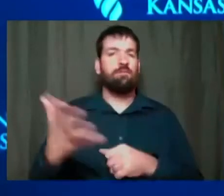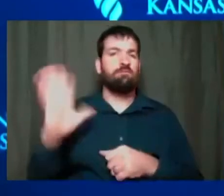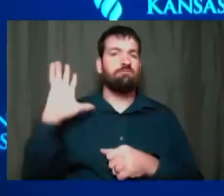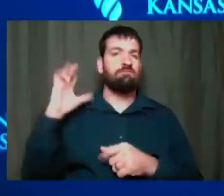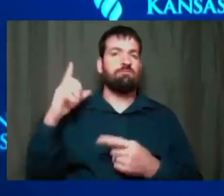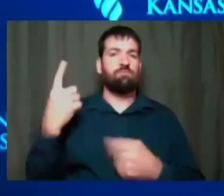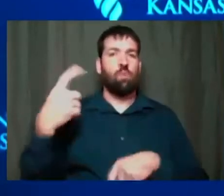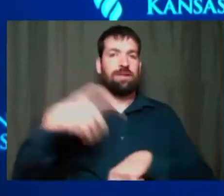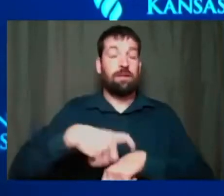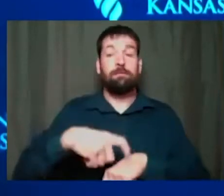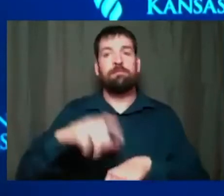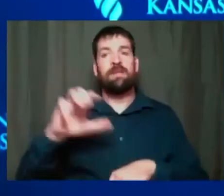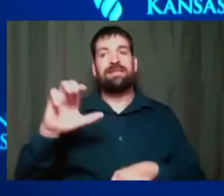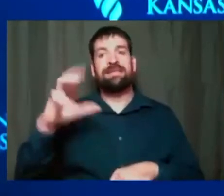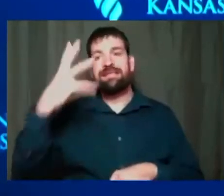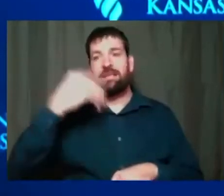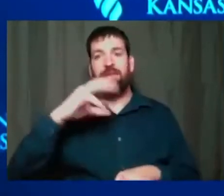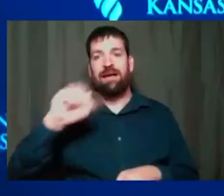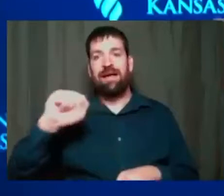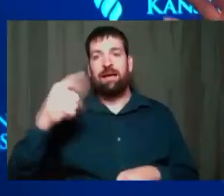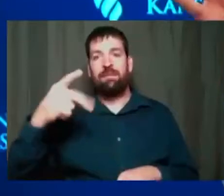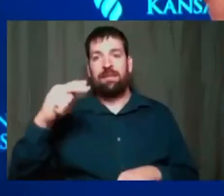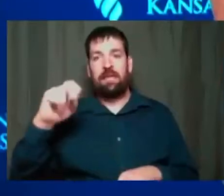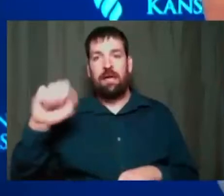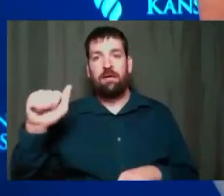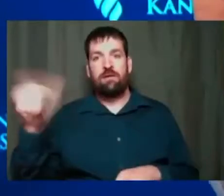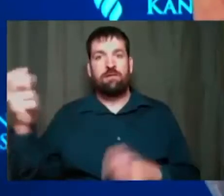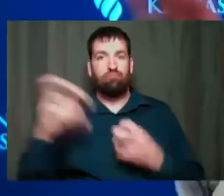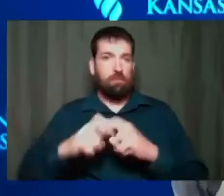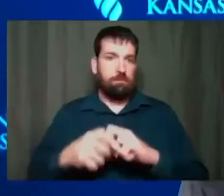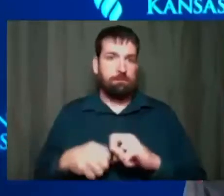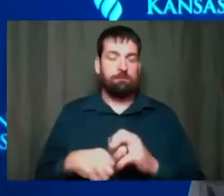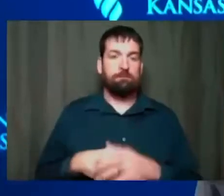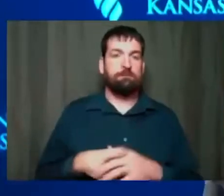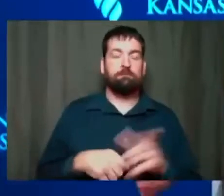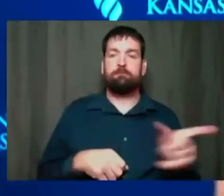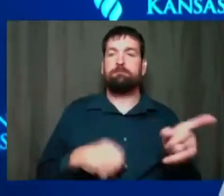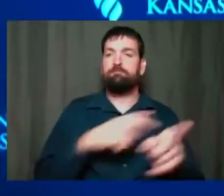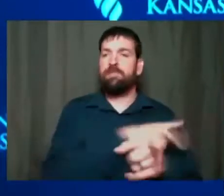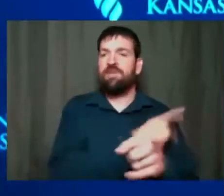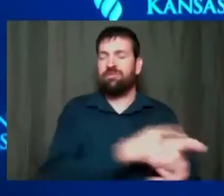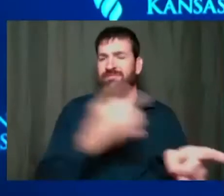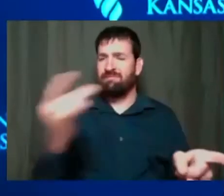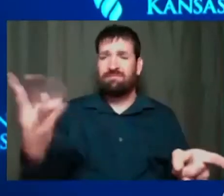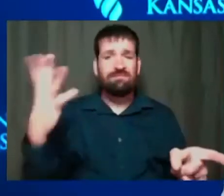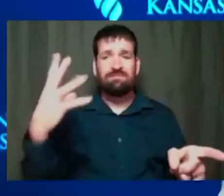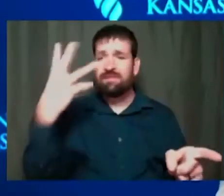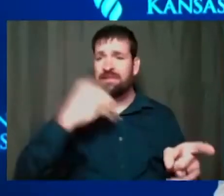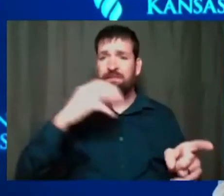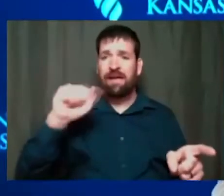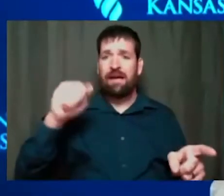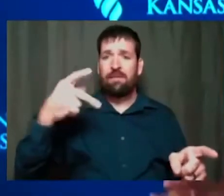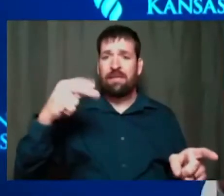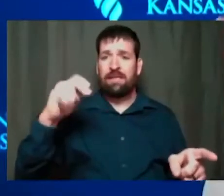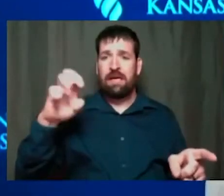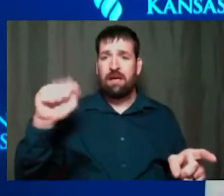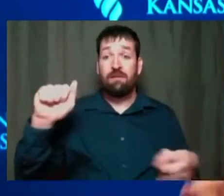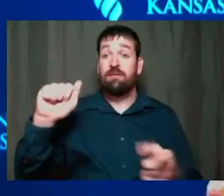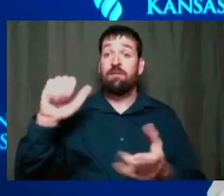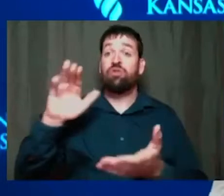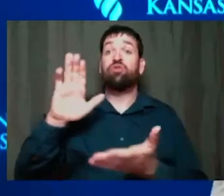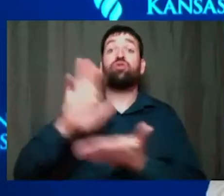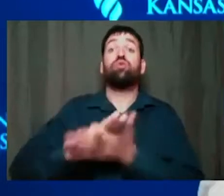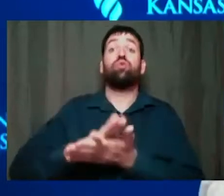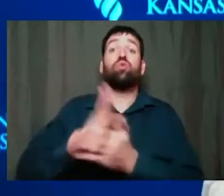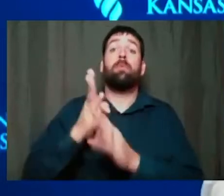another manifestation of what I was saying. And this patient had terrible sleep apnea, and they were a school bus driver actually, and was having